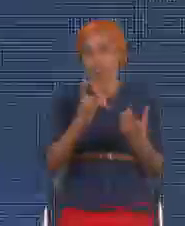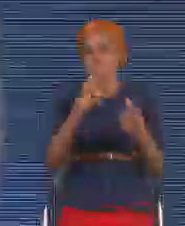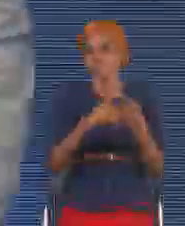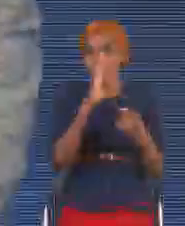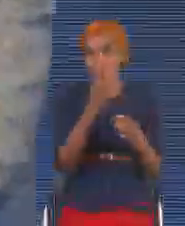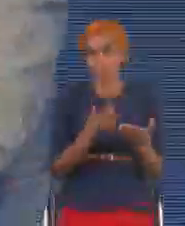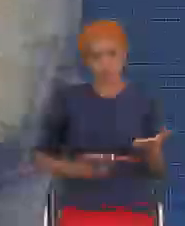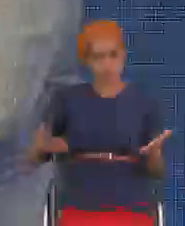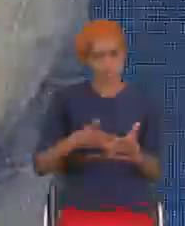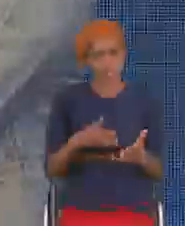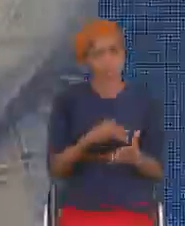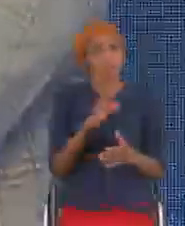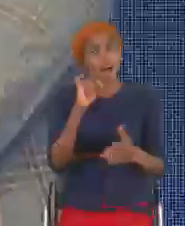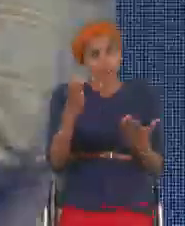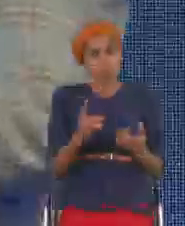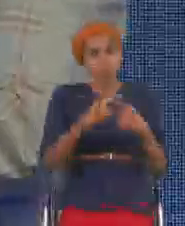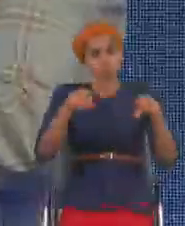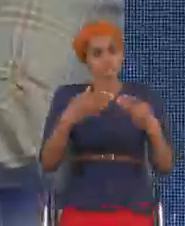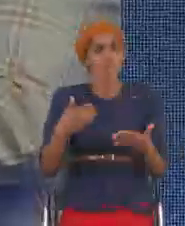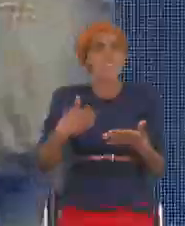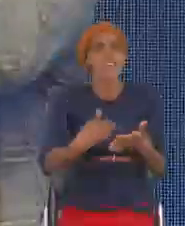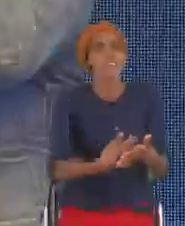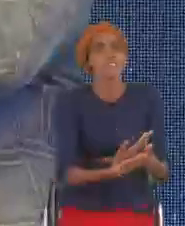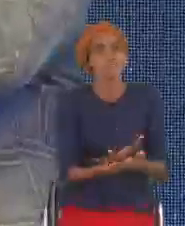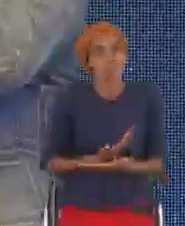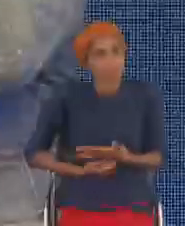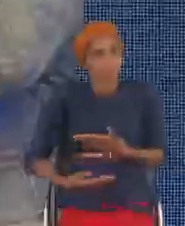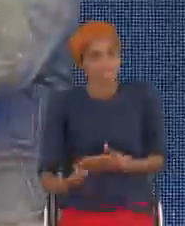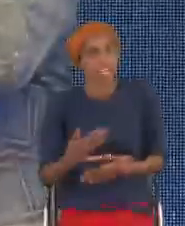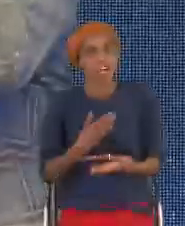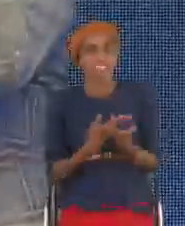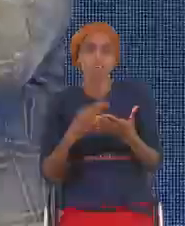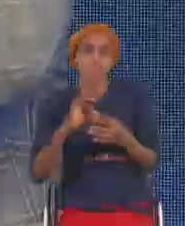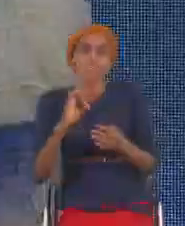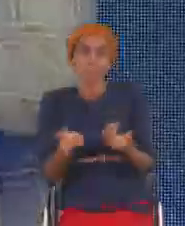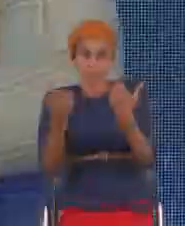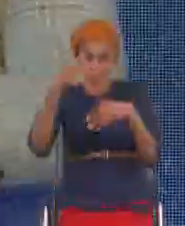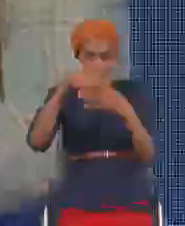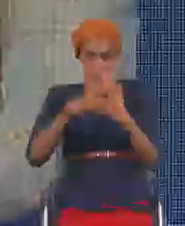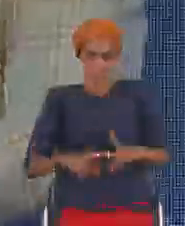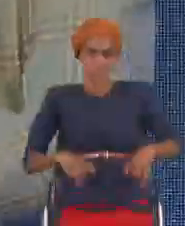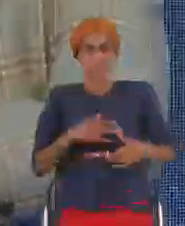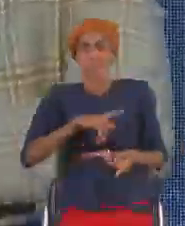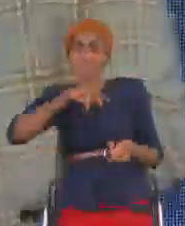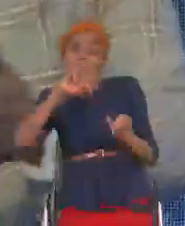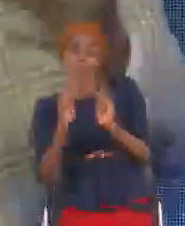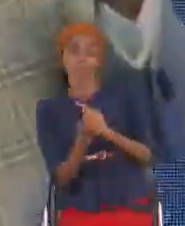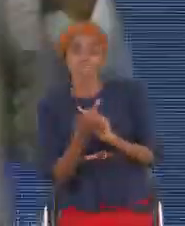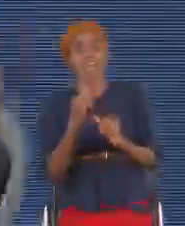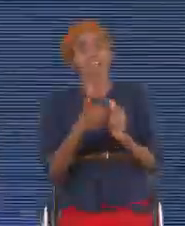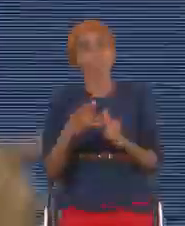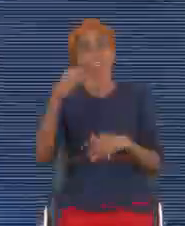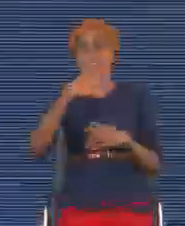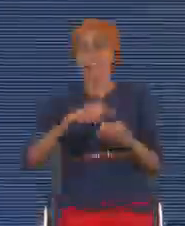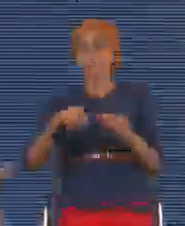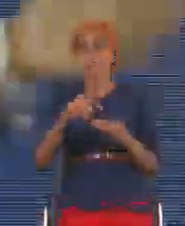want to give you the new birth. The Spirit of God coming into your life, turning everything around and